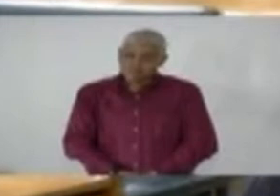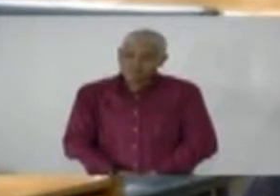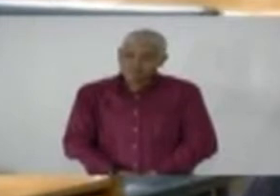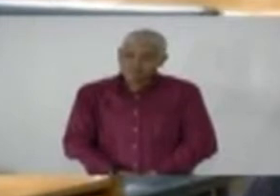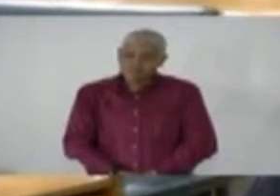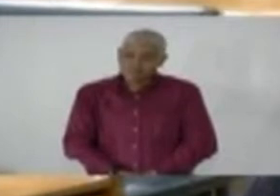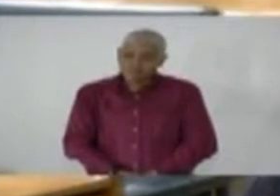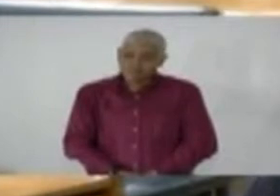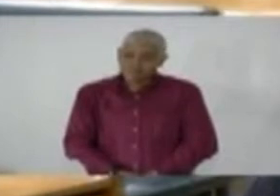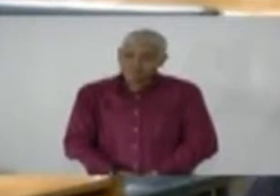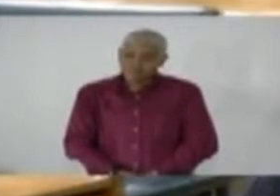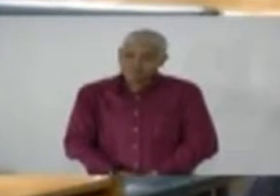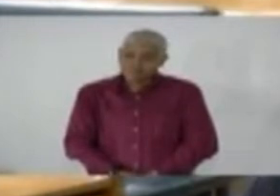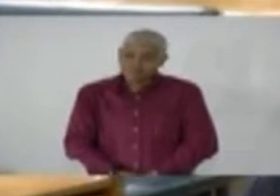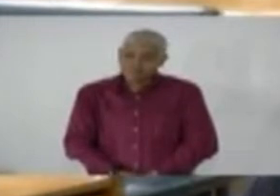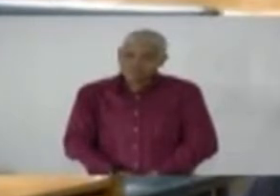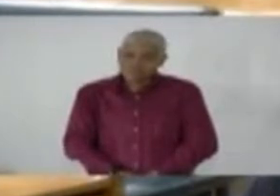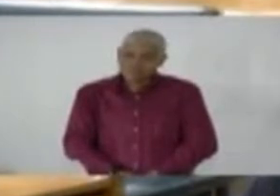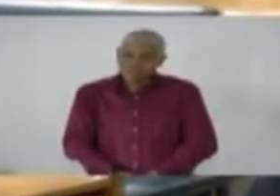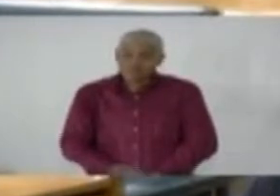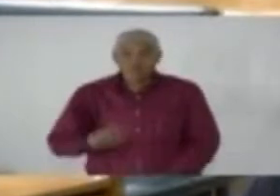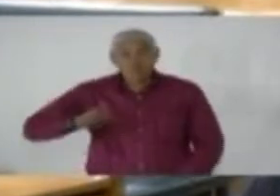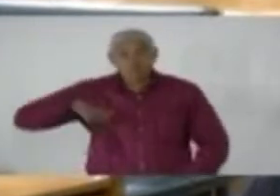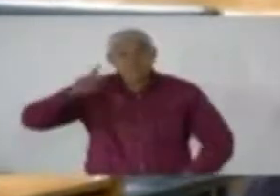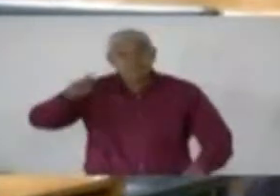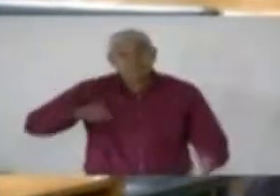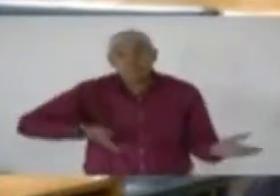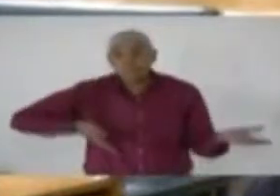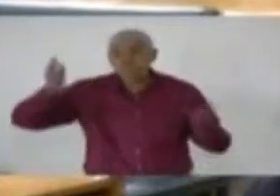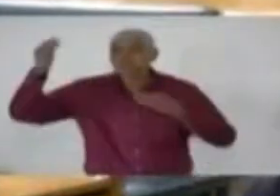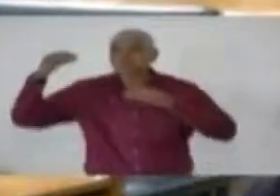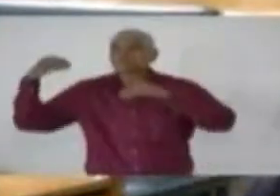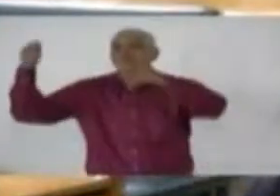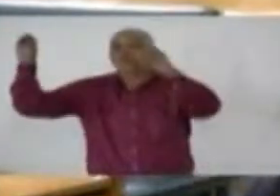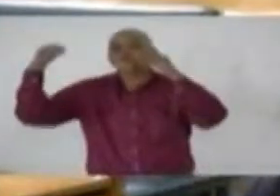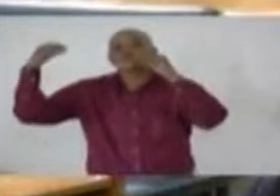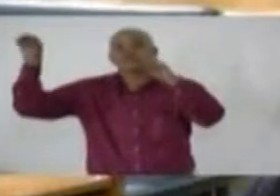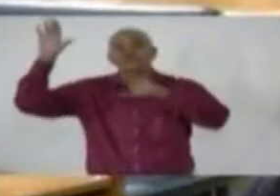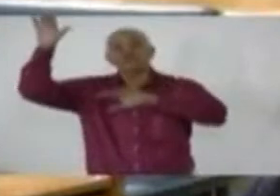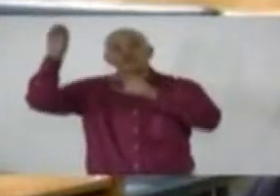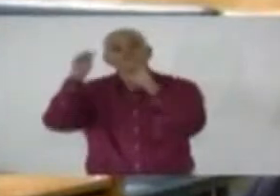Mr. President, we need to export a lot more